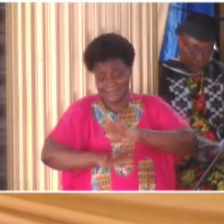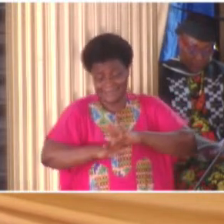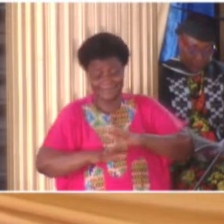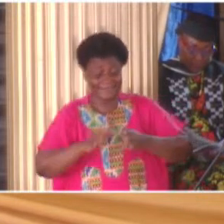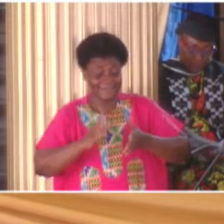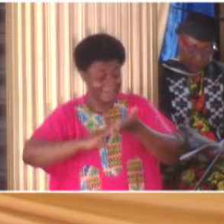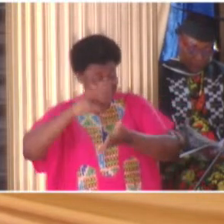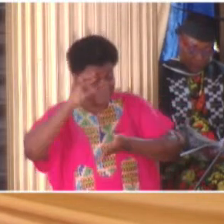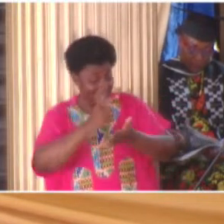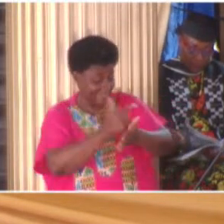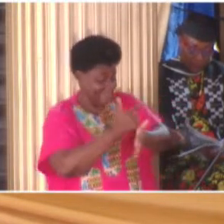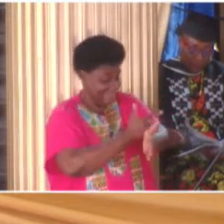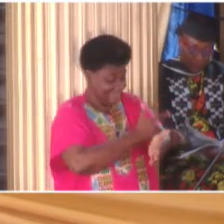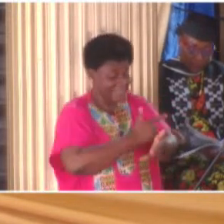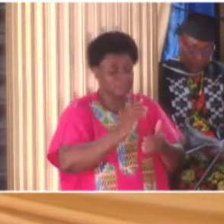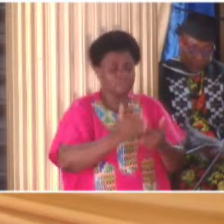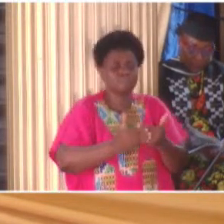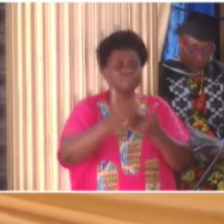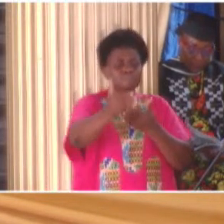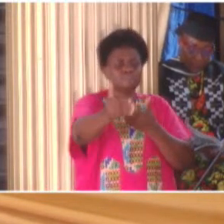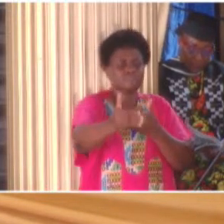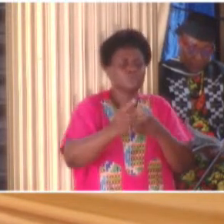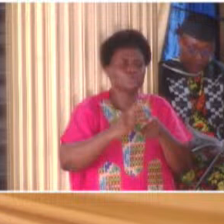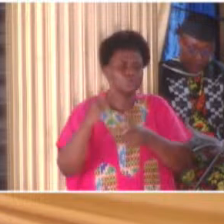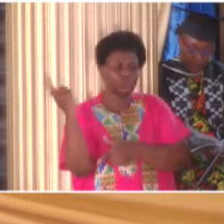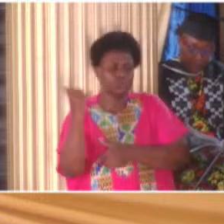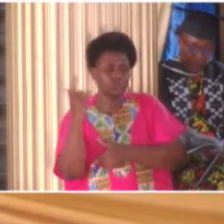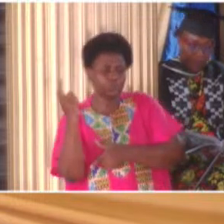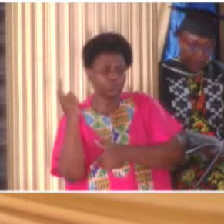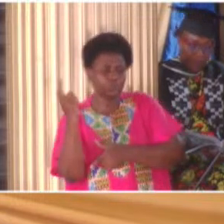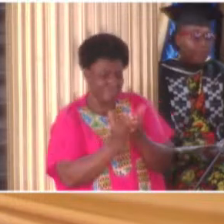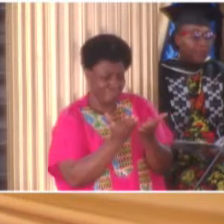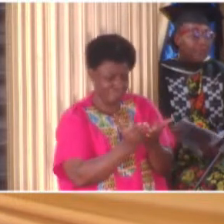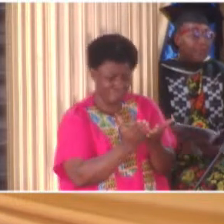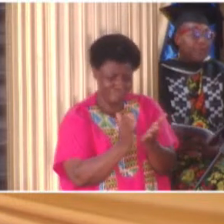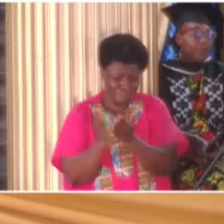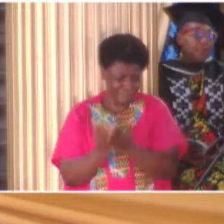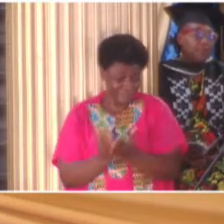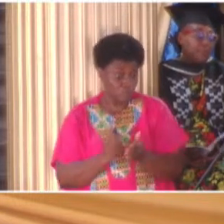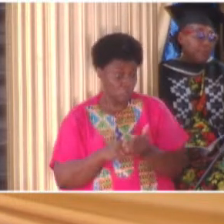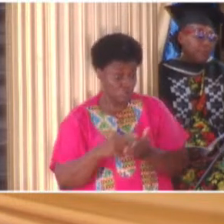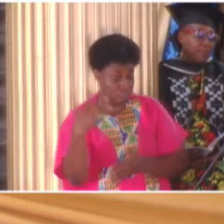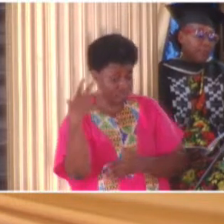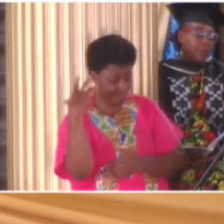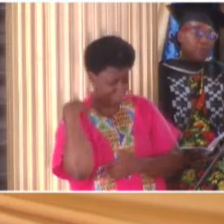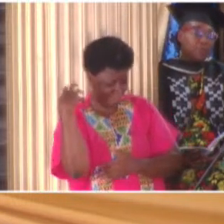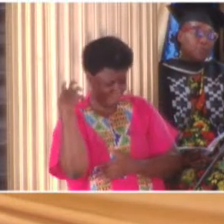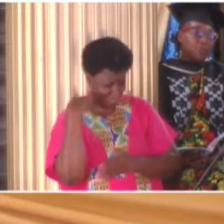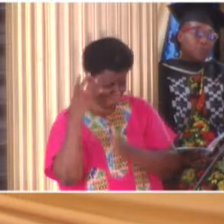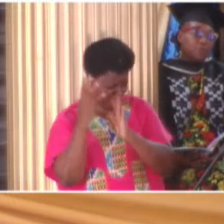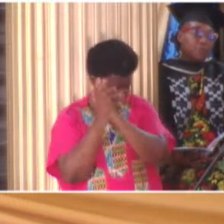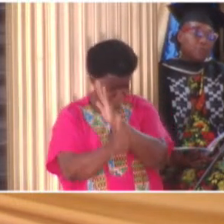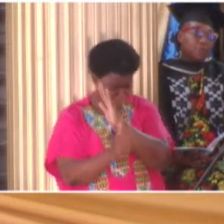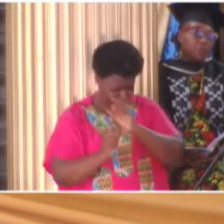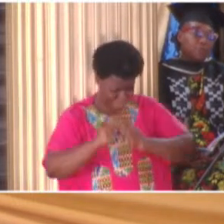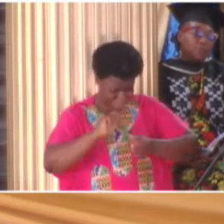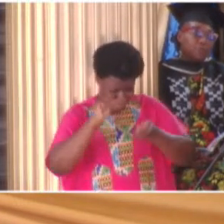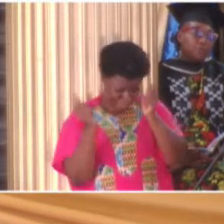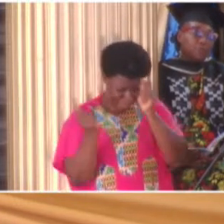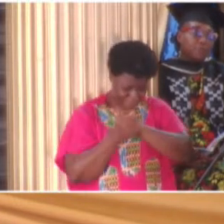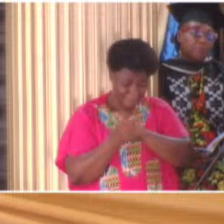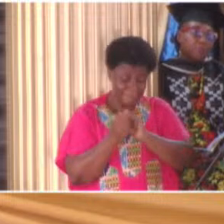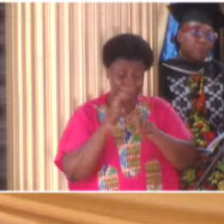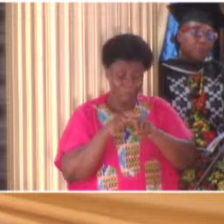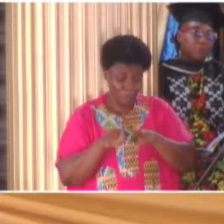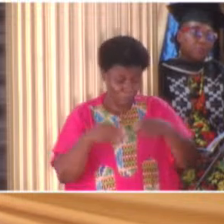we've learned extend beyond lecture halls and textbooks. We've mastered the art of adaptation, whether it was navigating